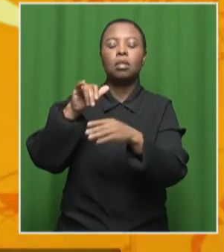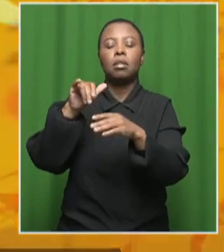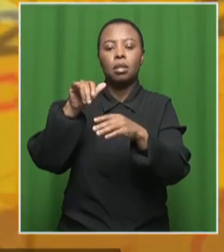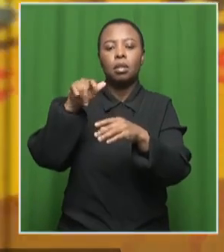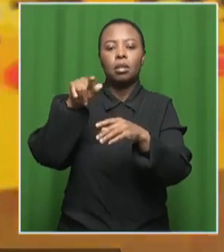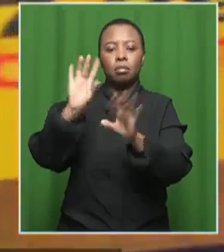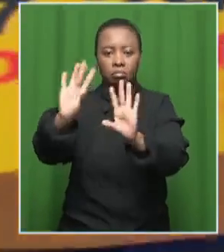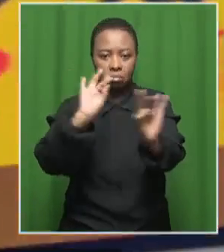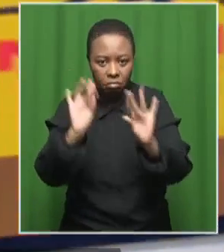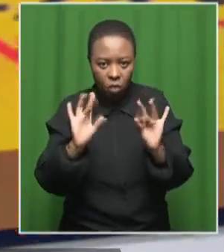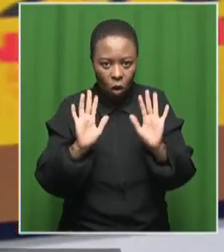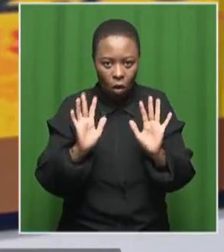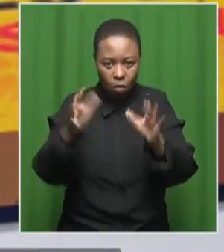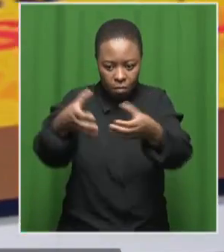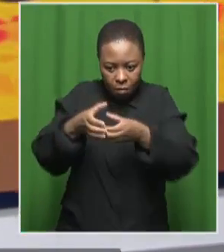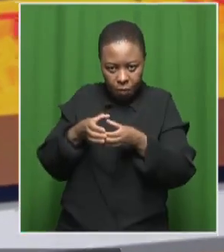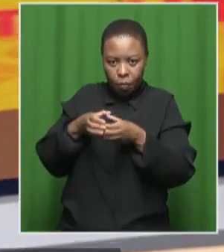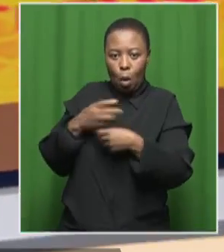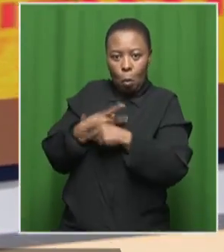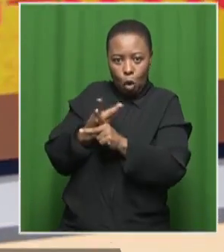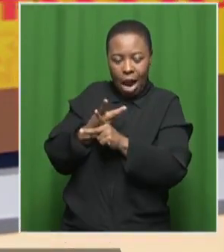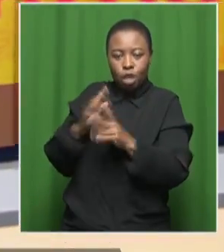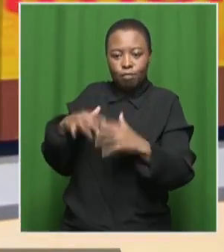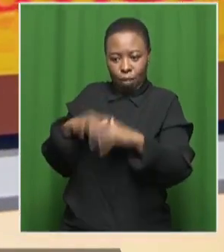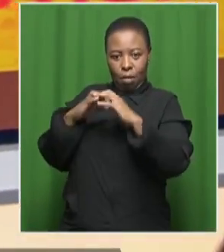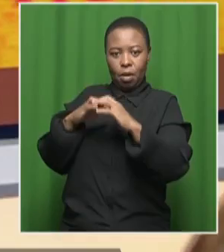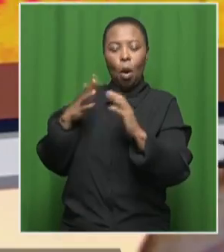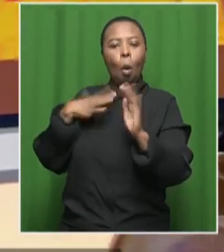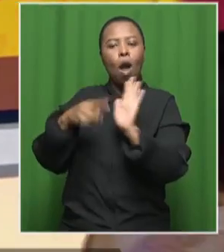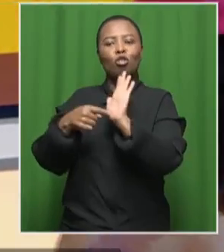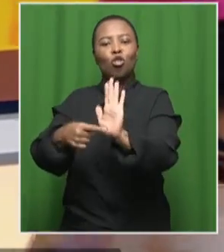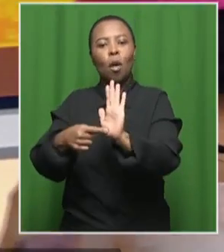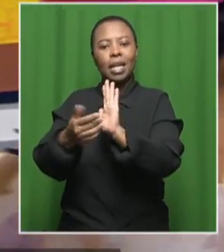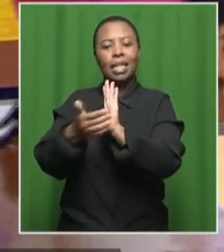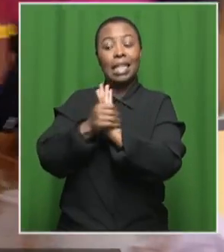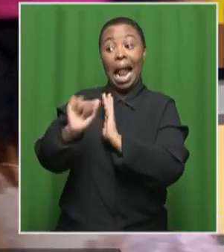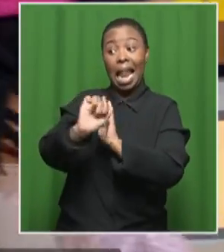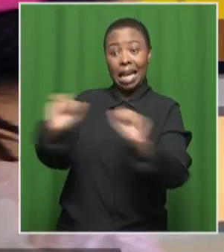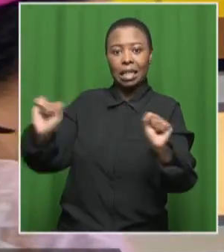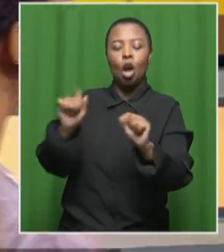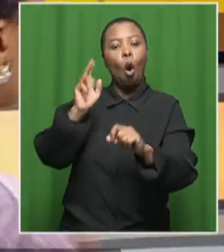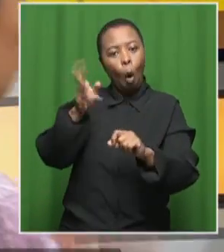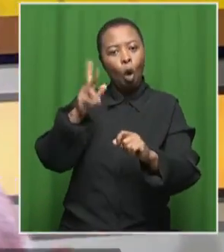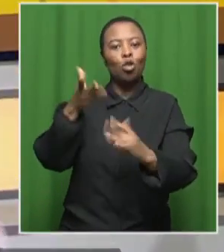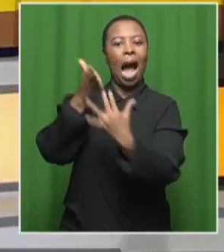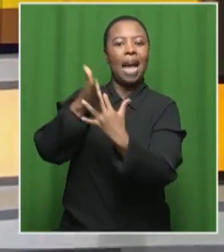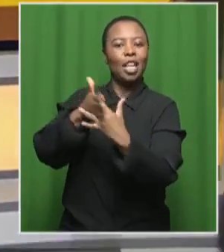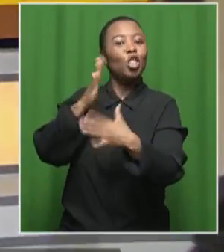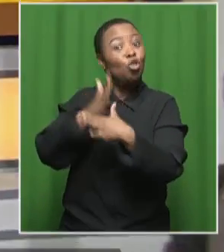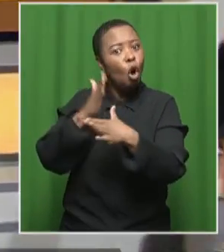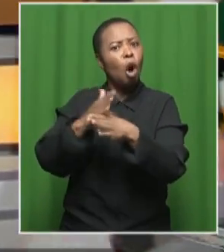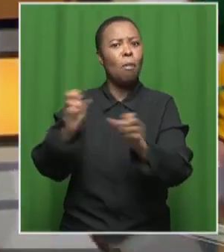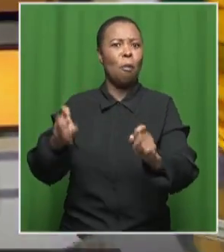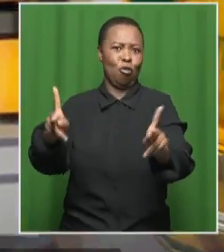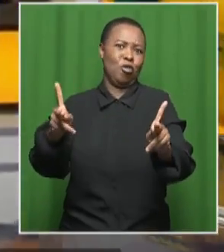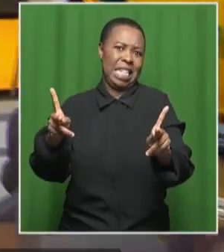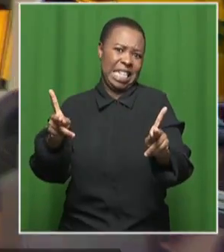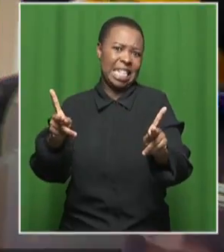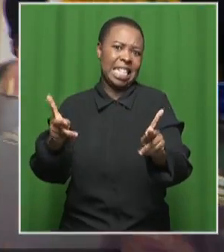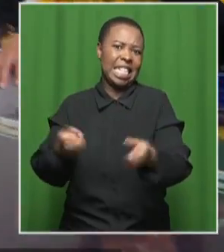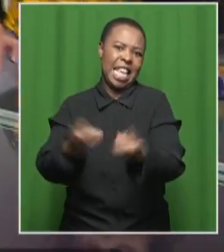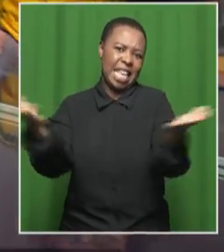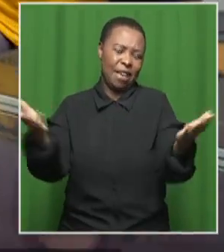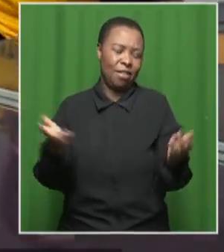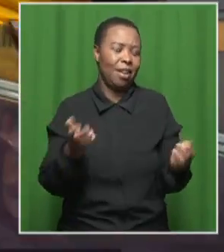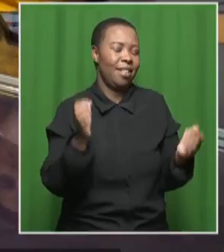productions. So we also, just trying to showcase their talent, but also give them access to job opportunities. Is it